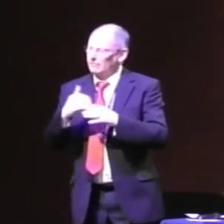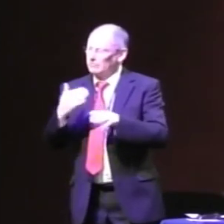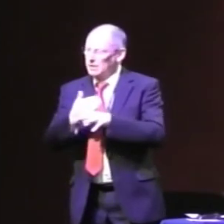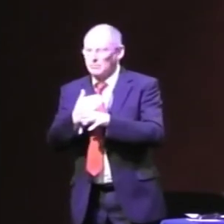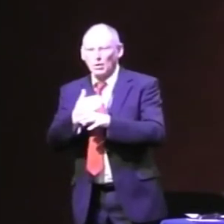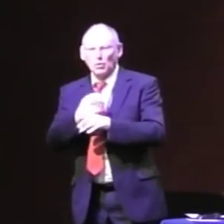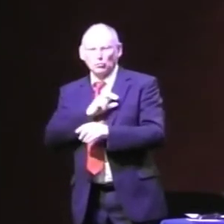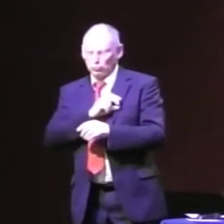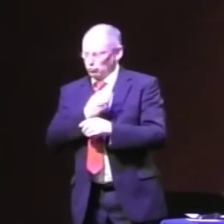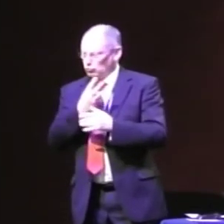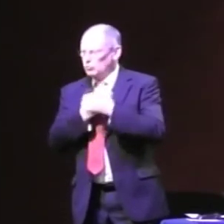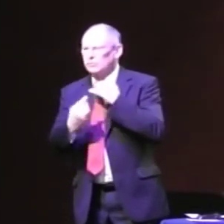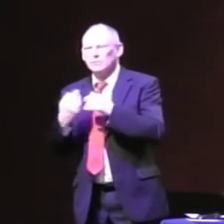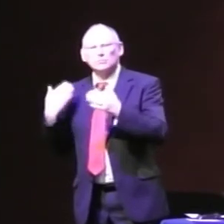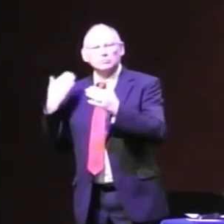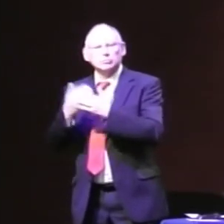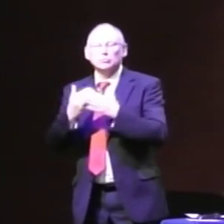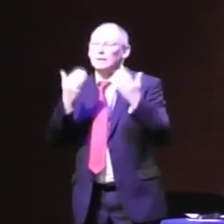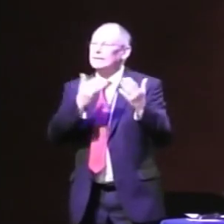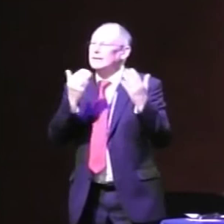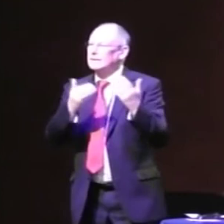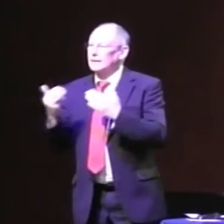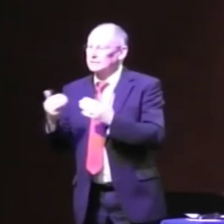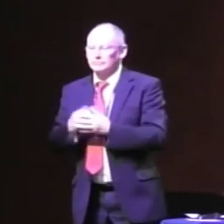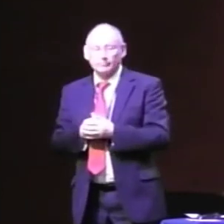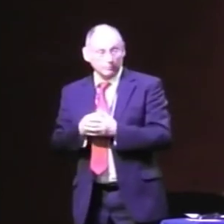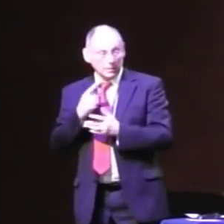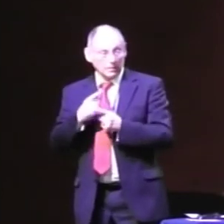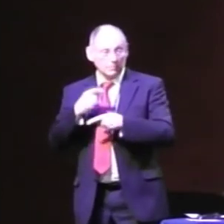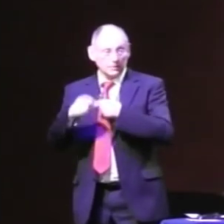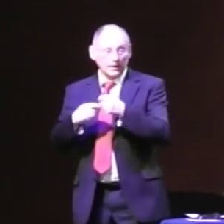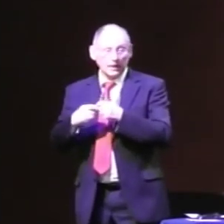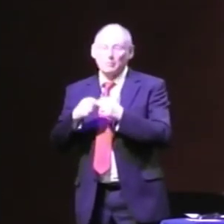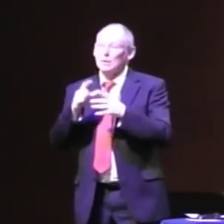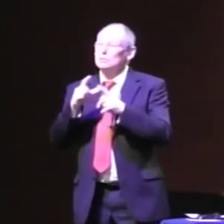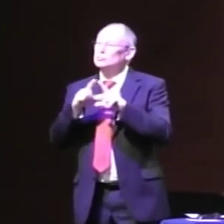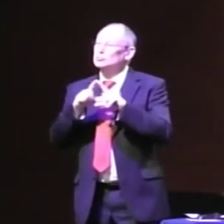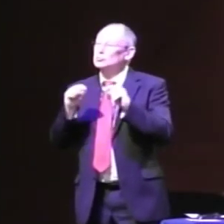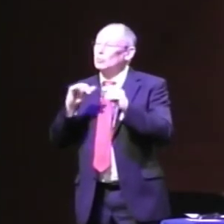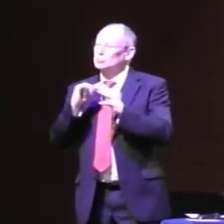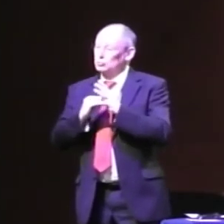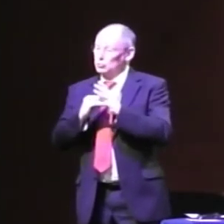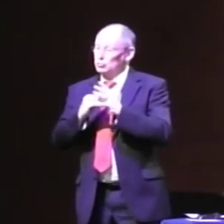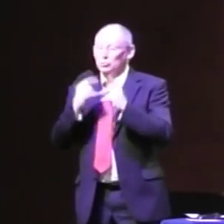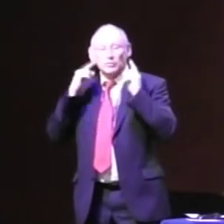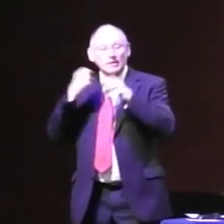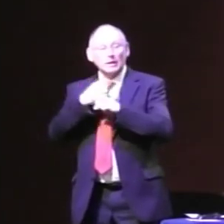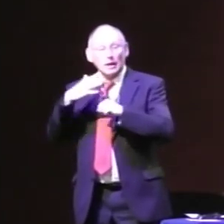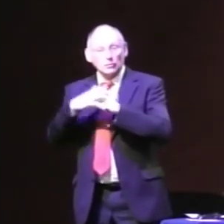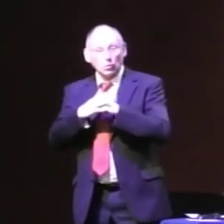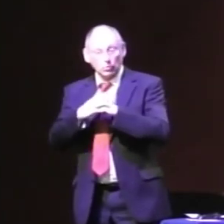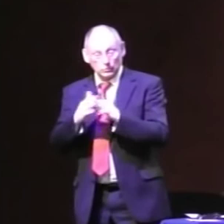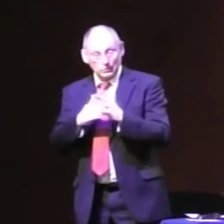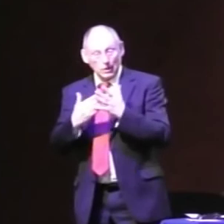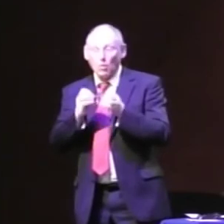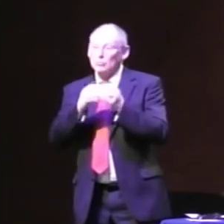Unison since she joined in 1999. She became a shop steward at the University of Glasgow. She is currently